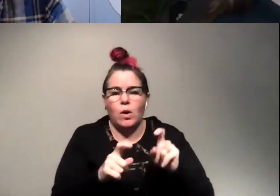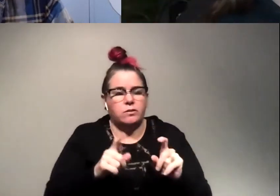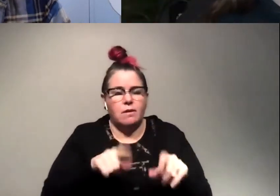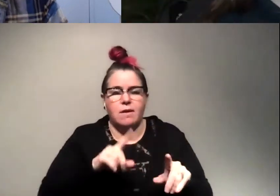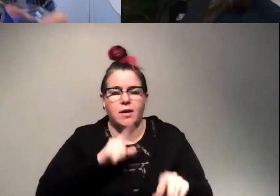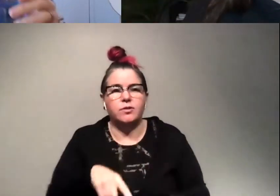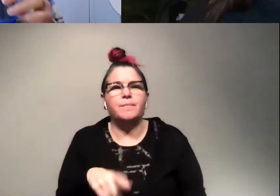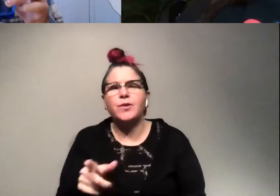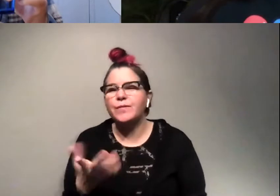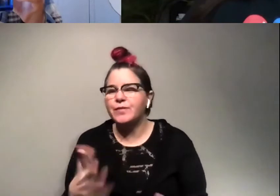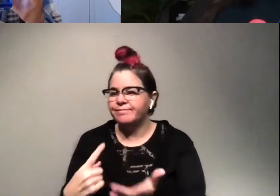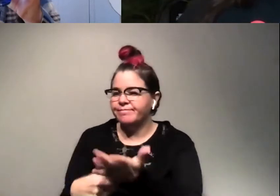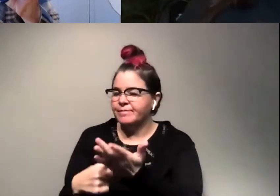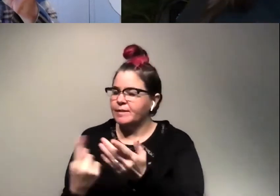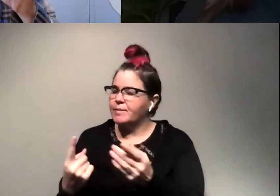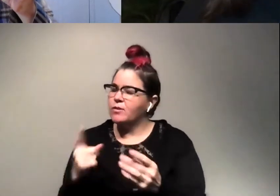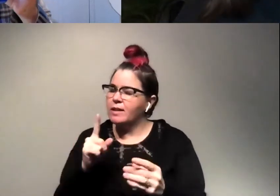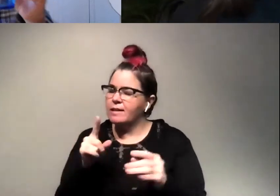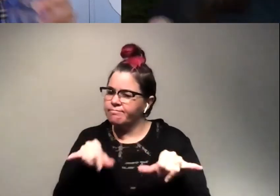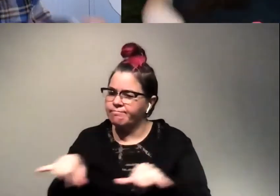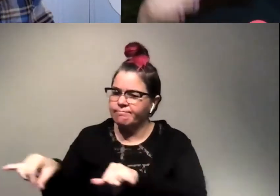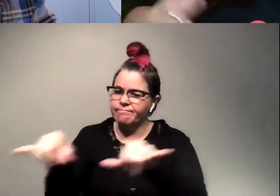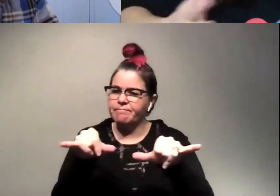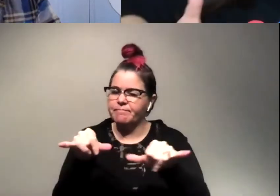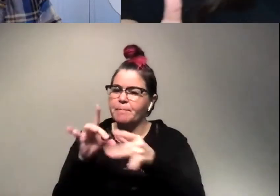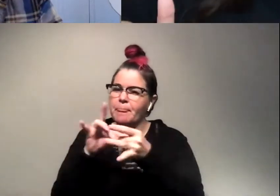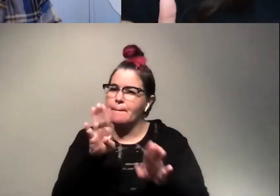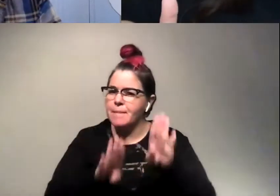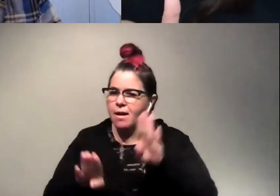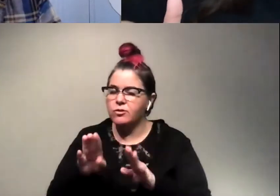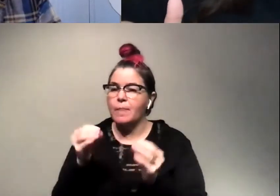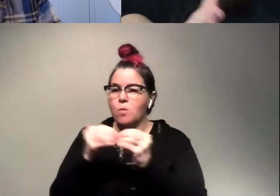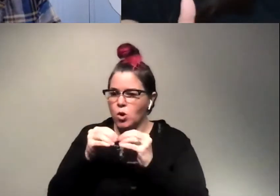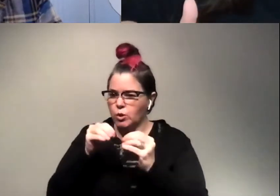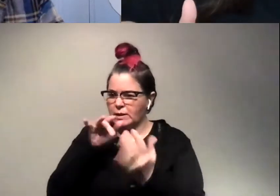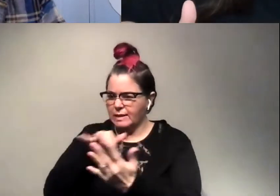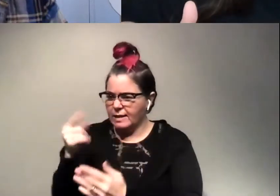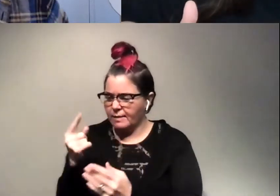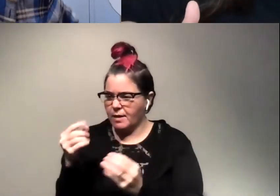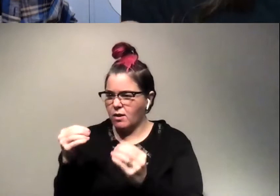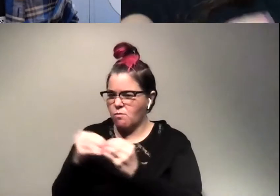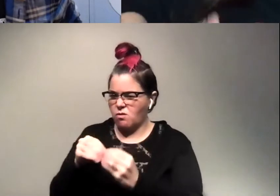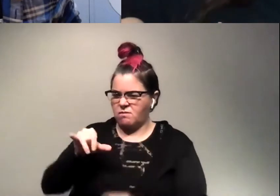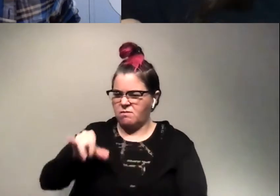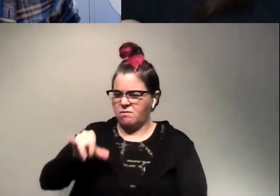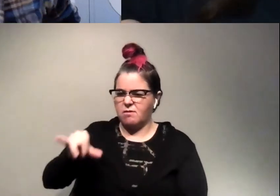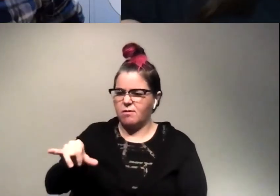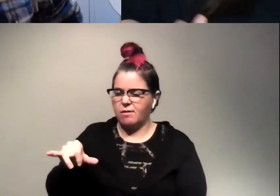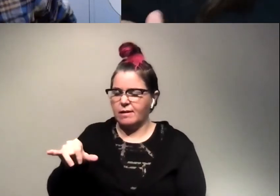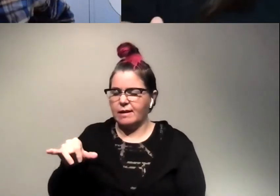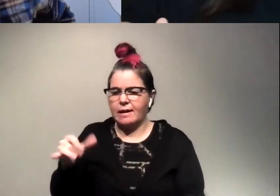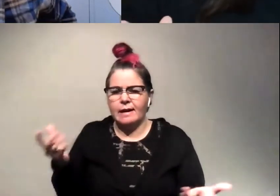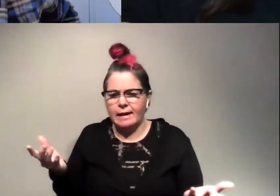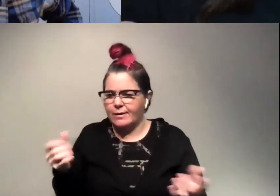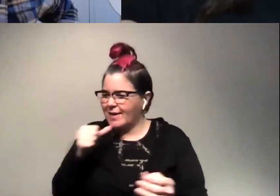something really universal in biology, that the more we study things, the more we realize that nothing is as simple as